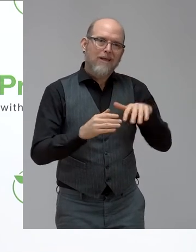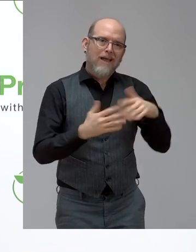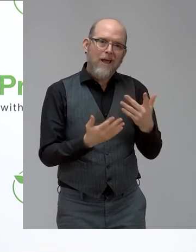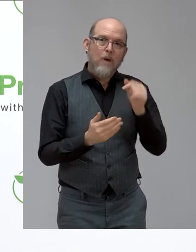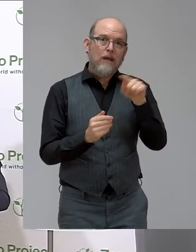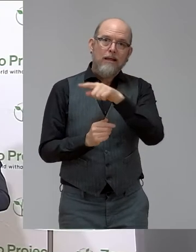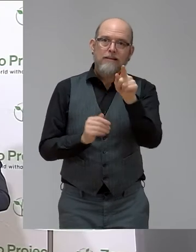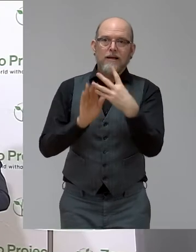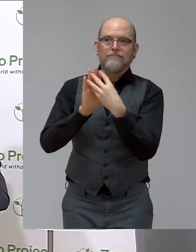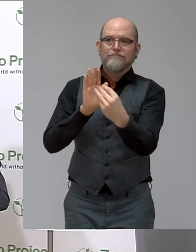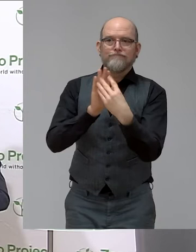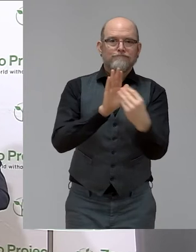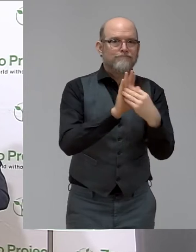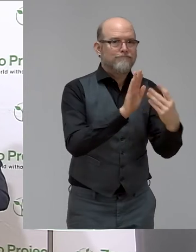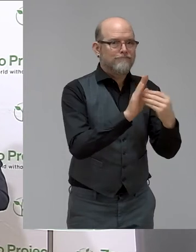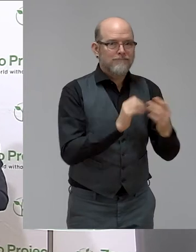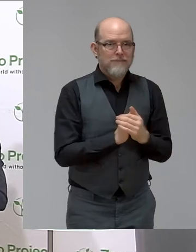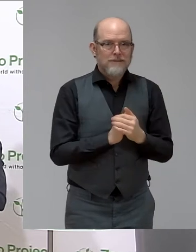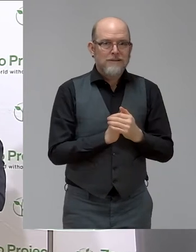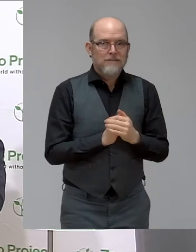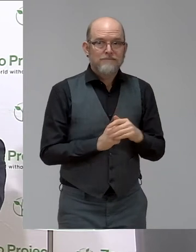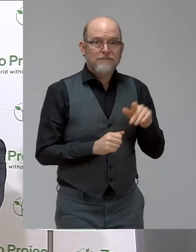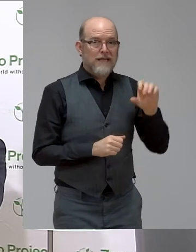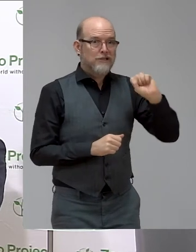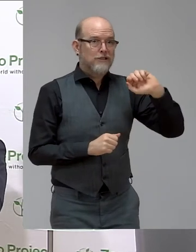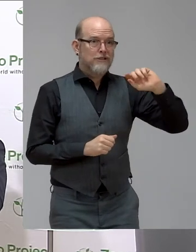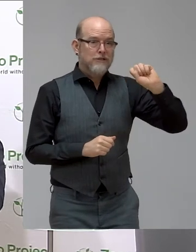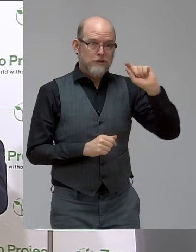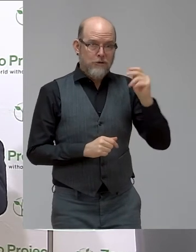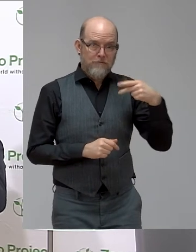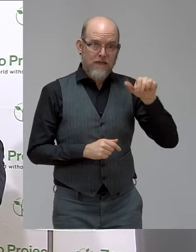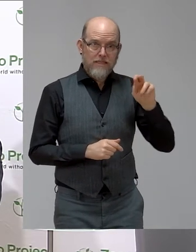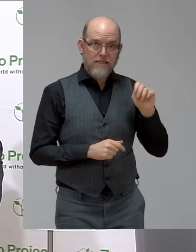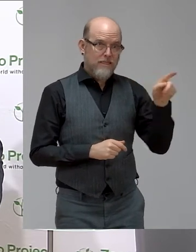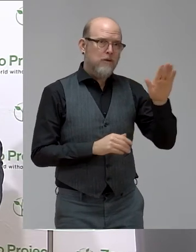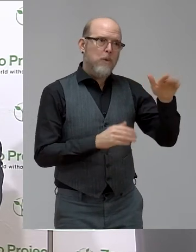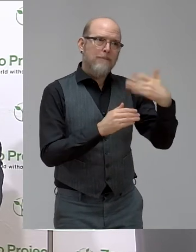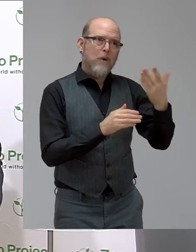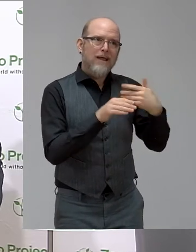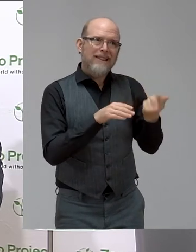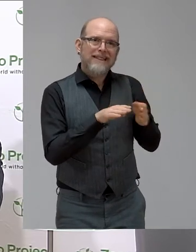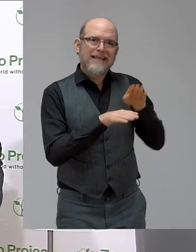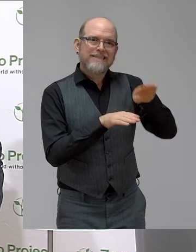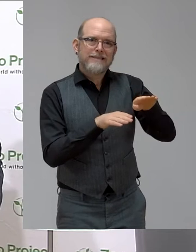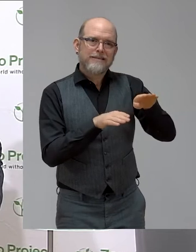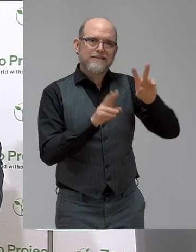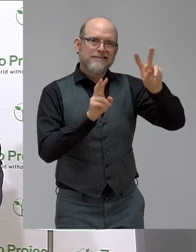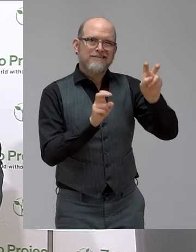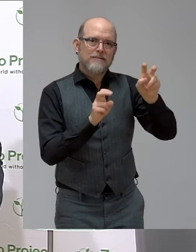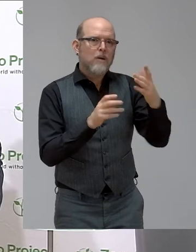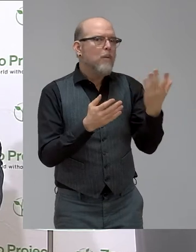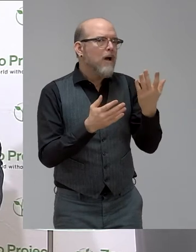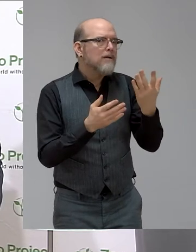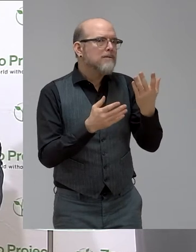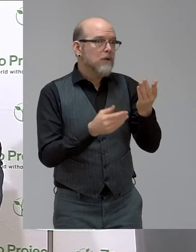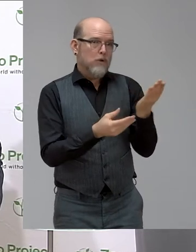Stefan, before we move on and look at our next documentary, which covers the program a bit more generally with different